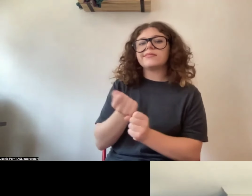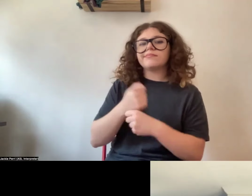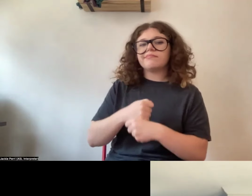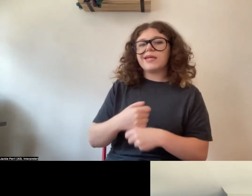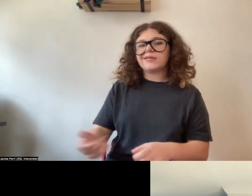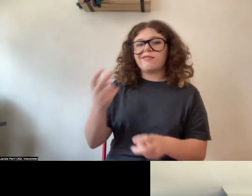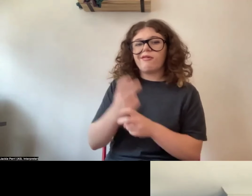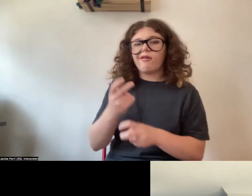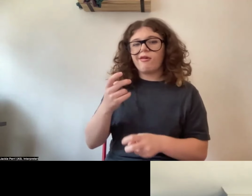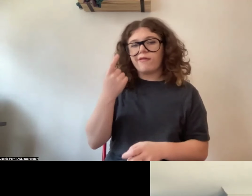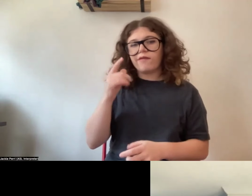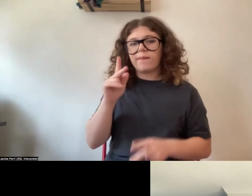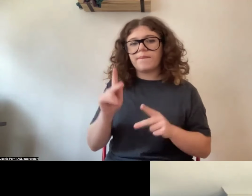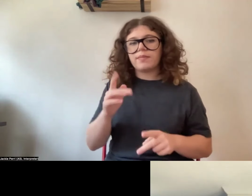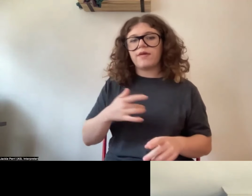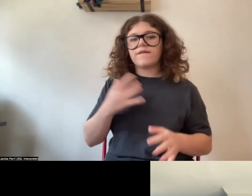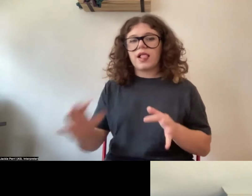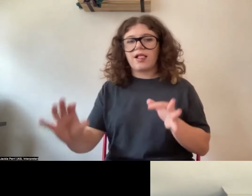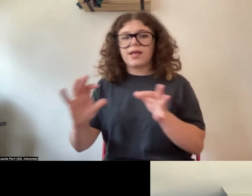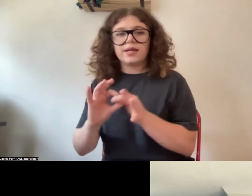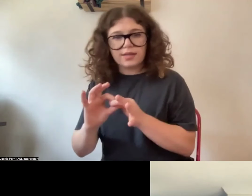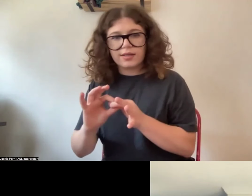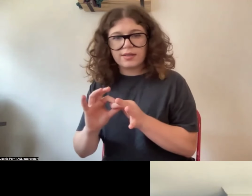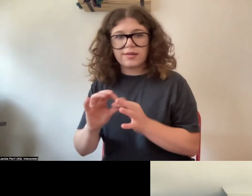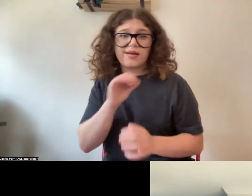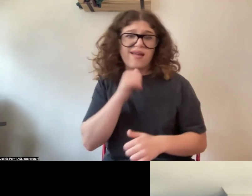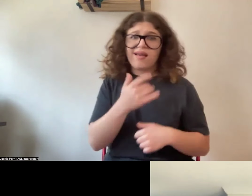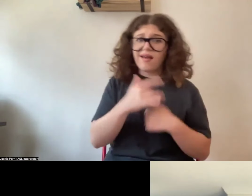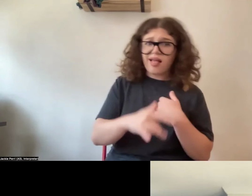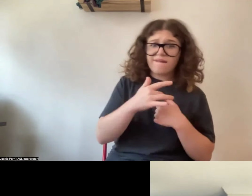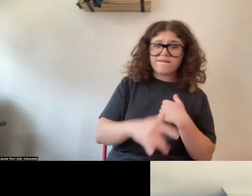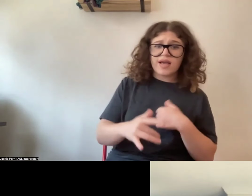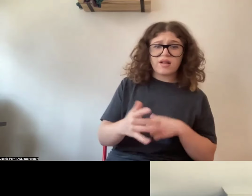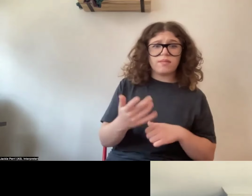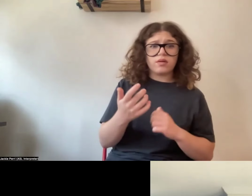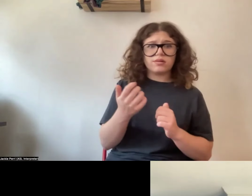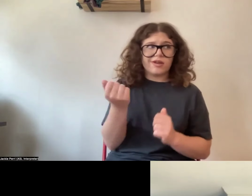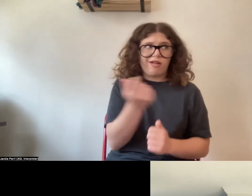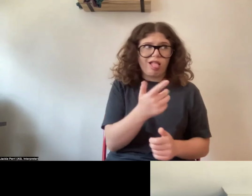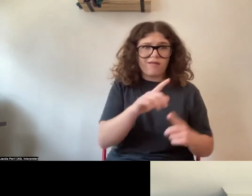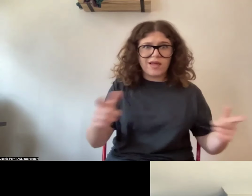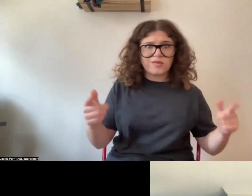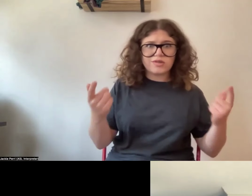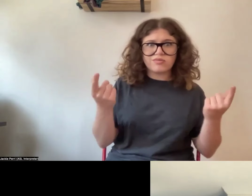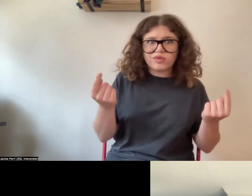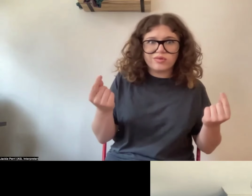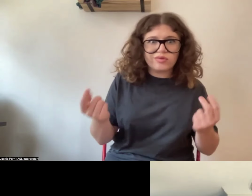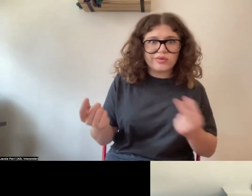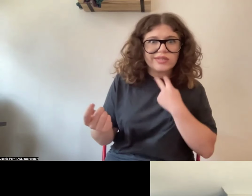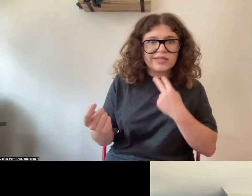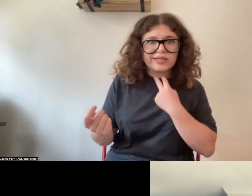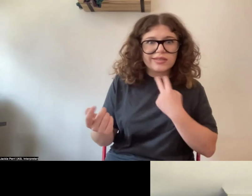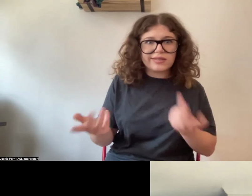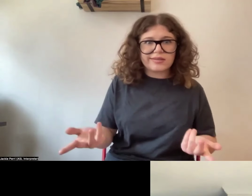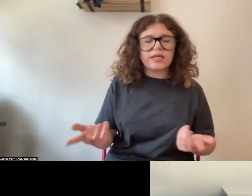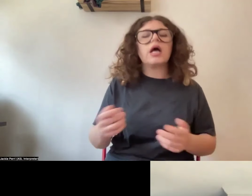connected, and also just not available in all of the languages. So I'm happy to share